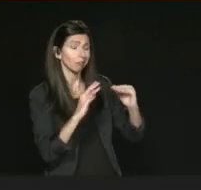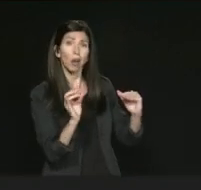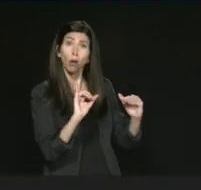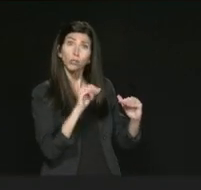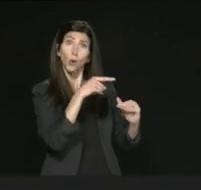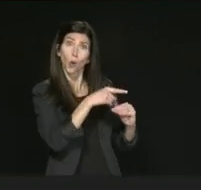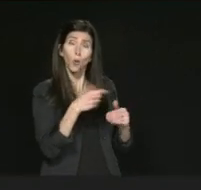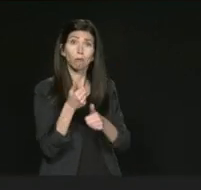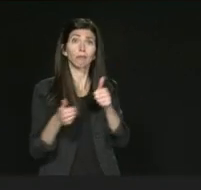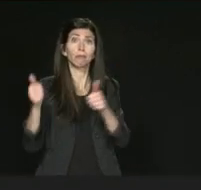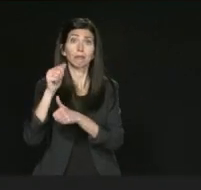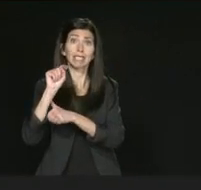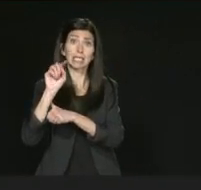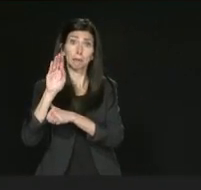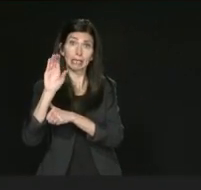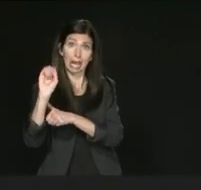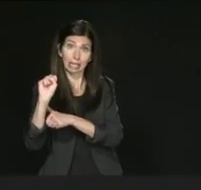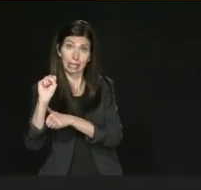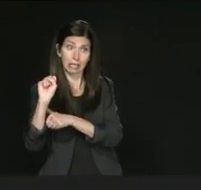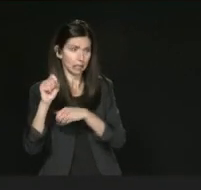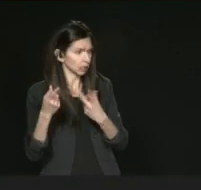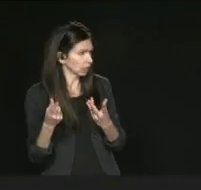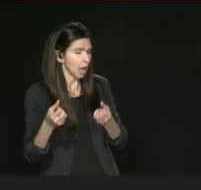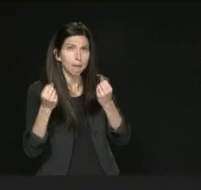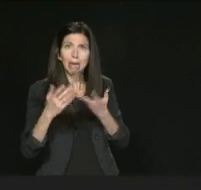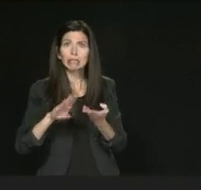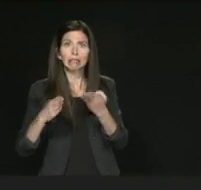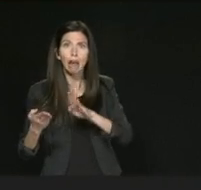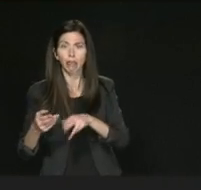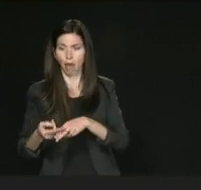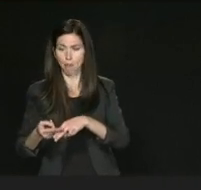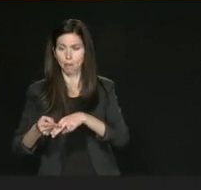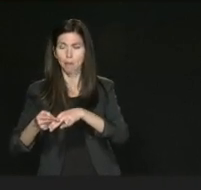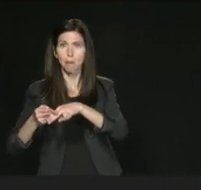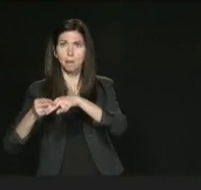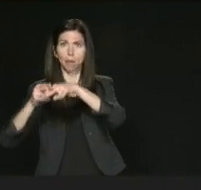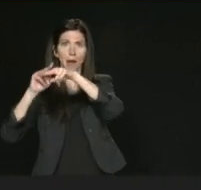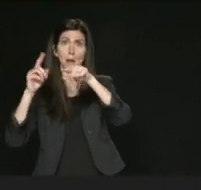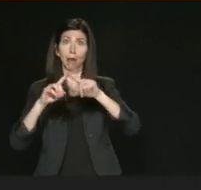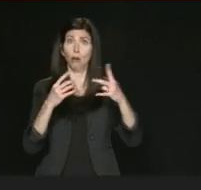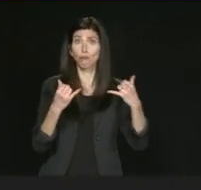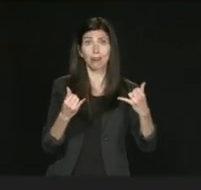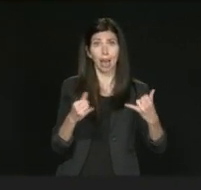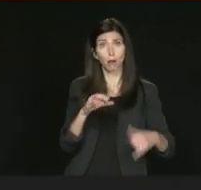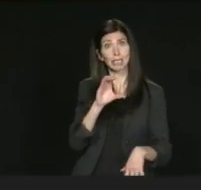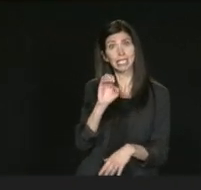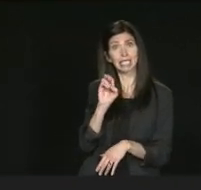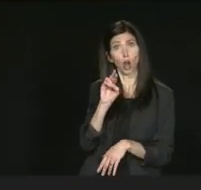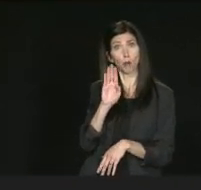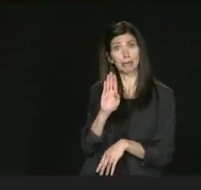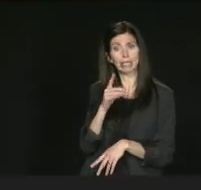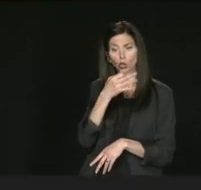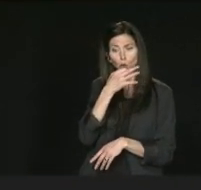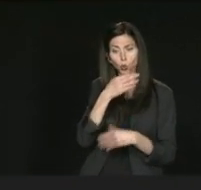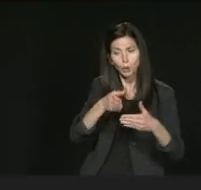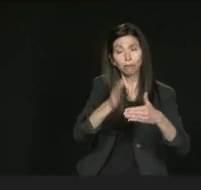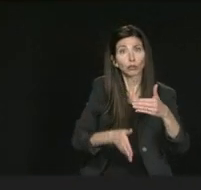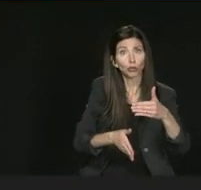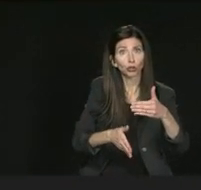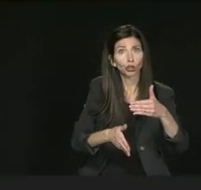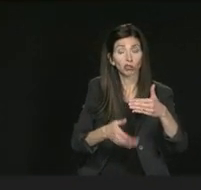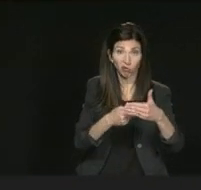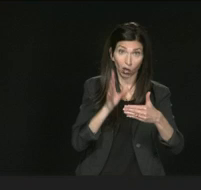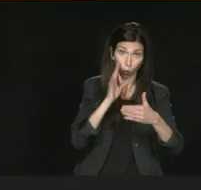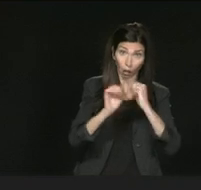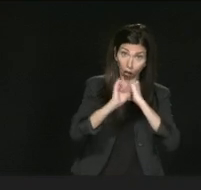of cases are still going up, and yet right now the CERB is halfway through. Is the government going to extend the CERB beyond the four-month timeline?